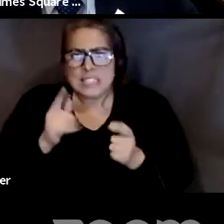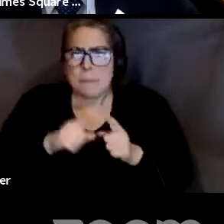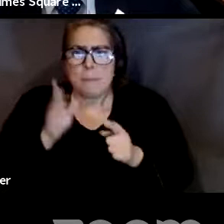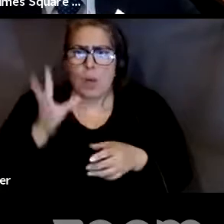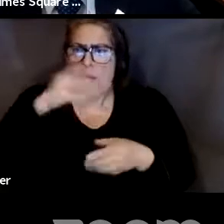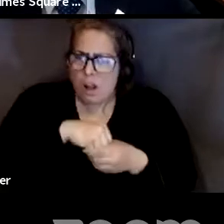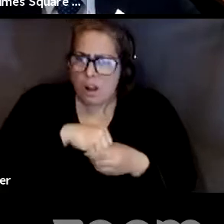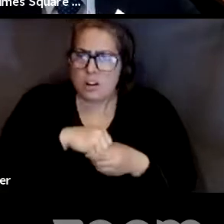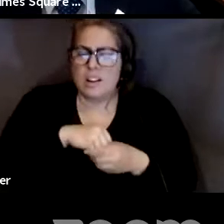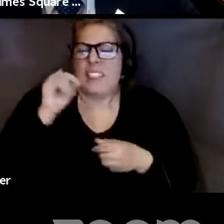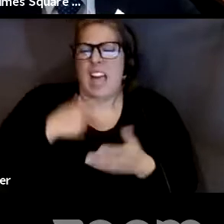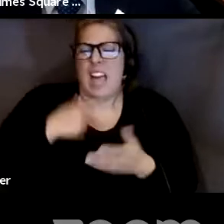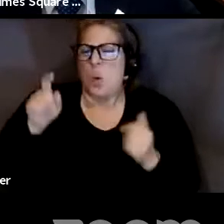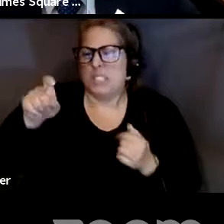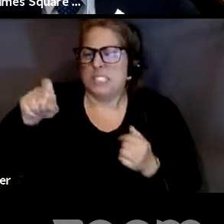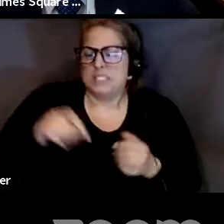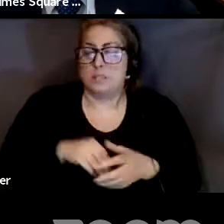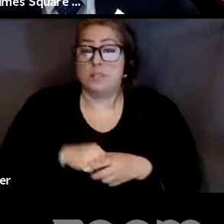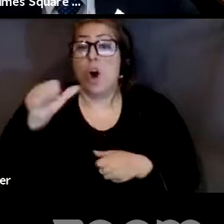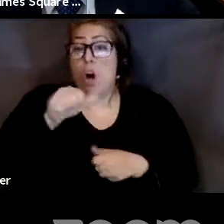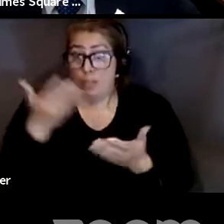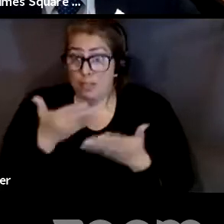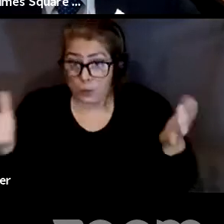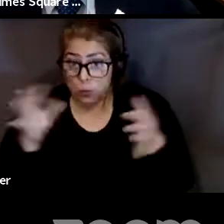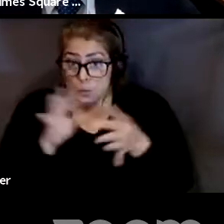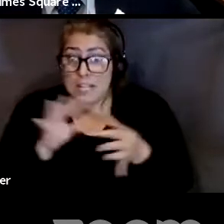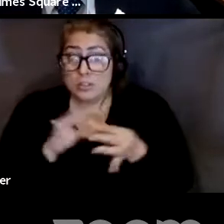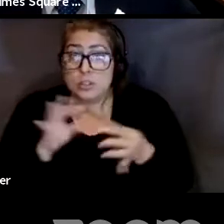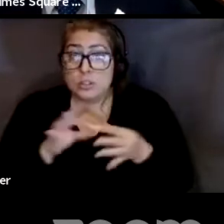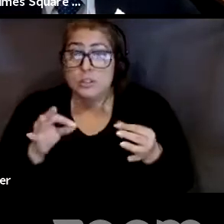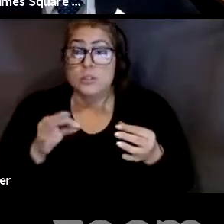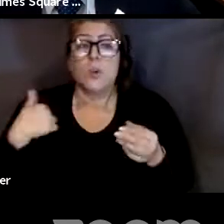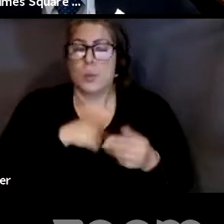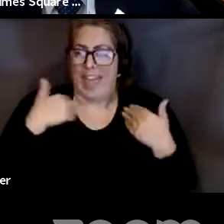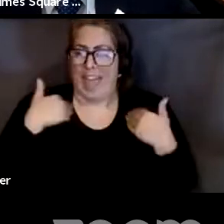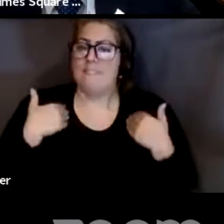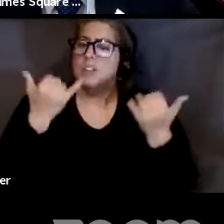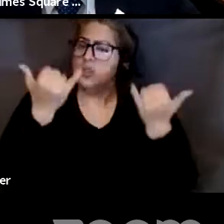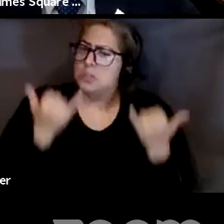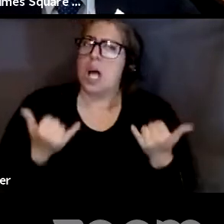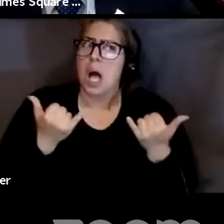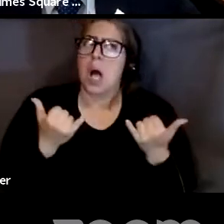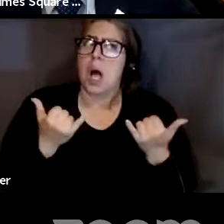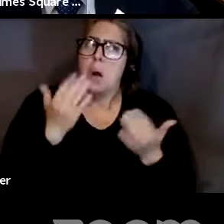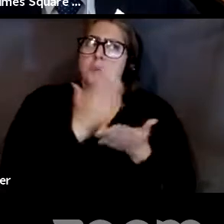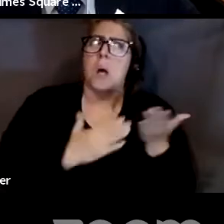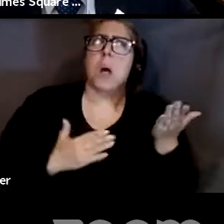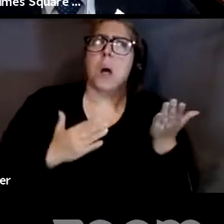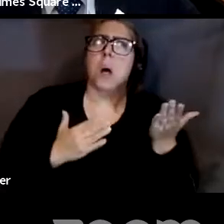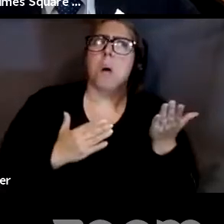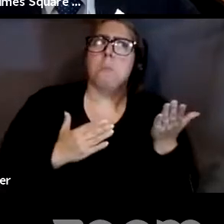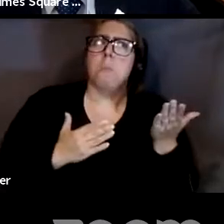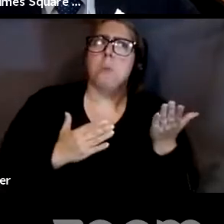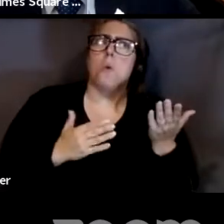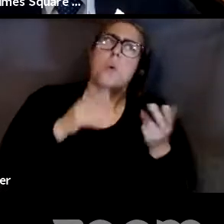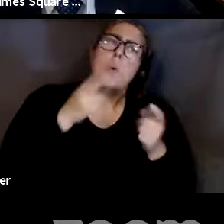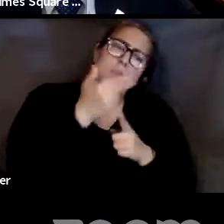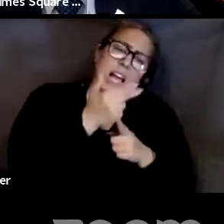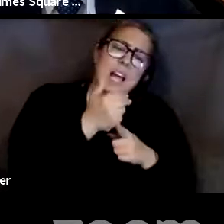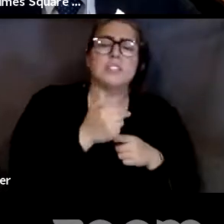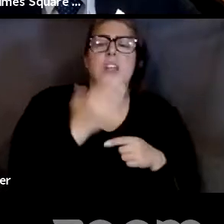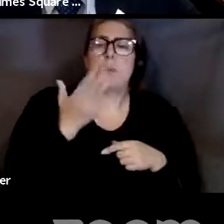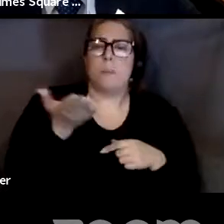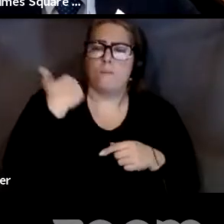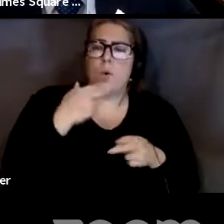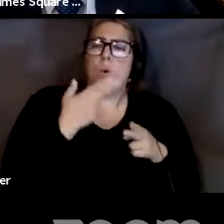needed. The other thing I wanted to mention is there are some current hotels that were formerly SRO, single room occupancies,